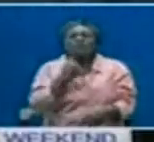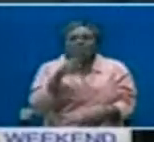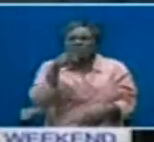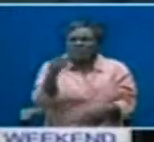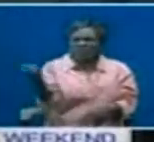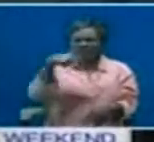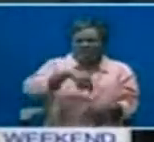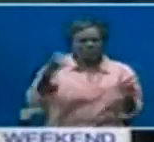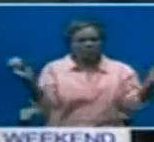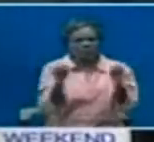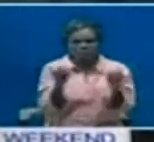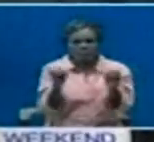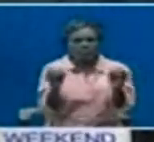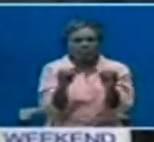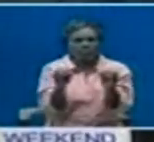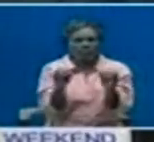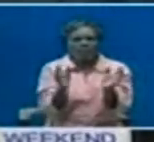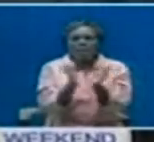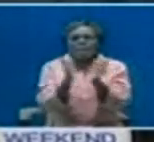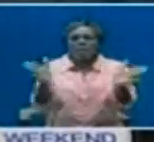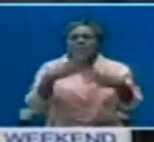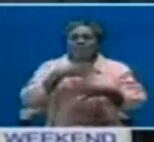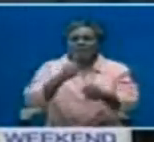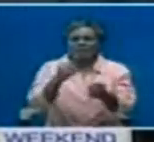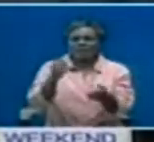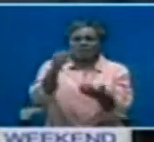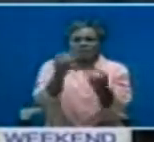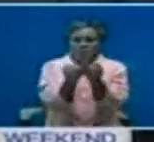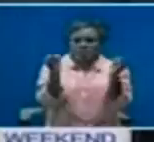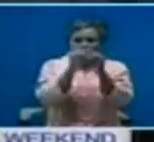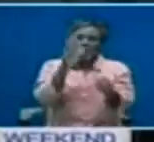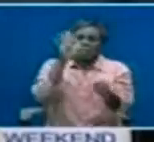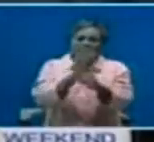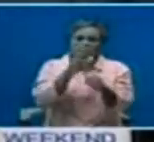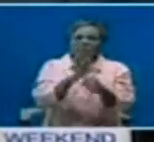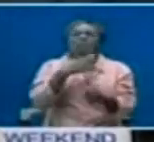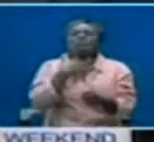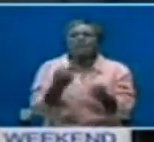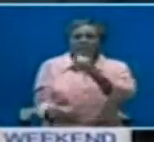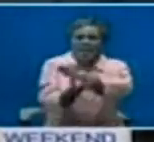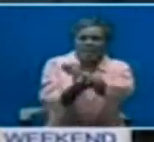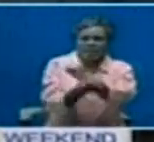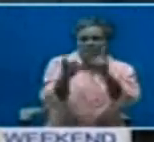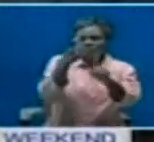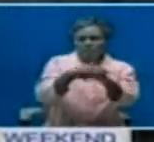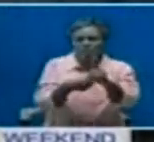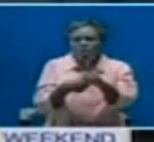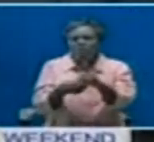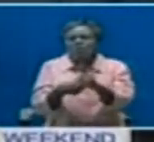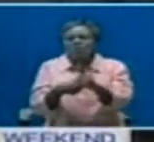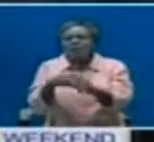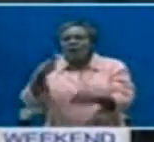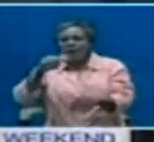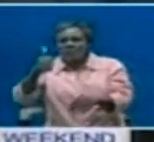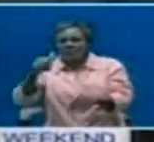they really seek it in the health, the public health institutions. So most of them tend to seek advice from backstreet clinics,